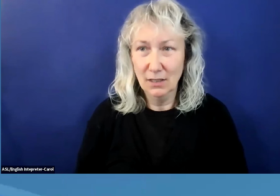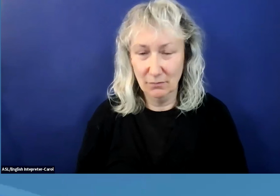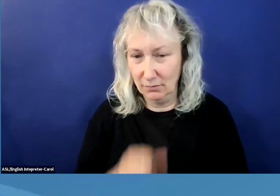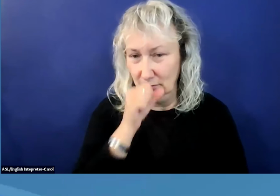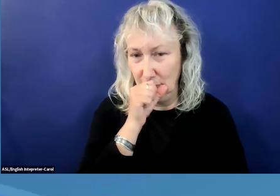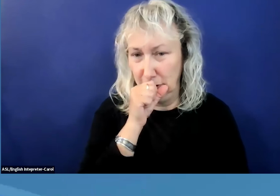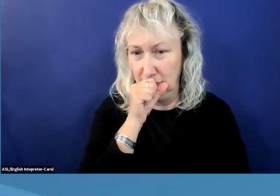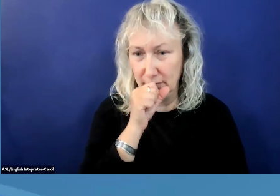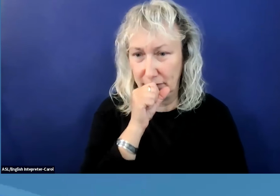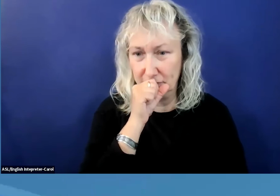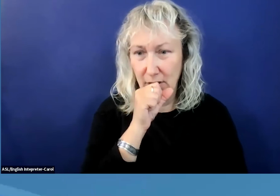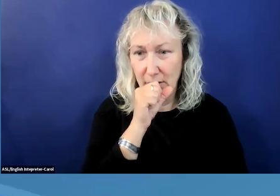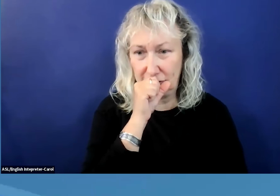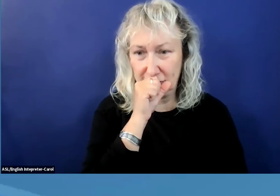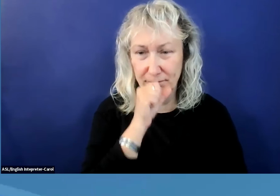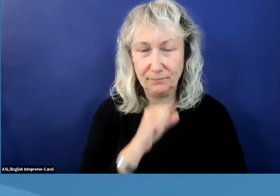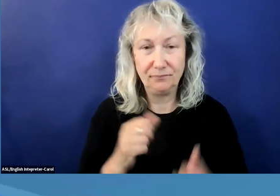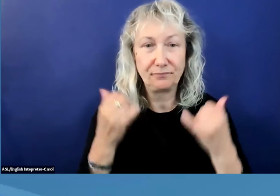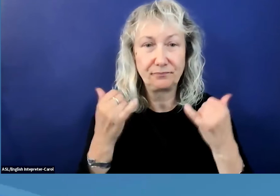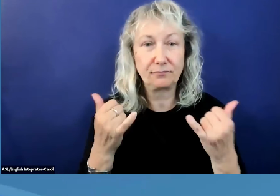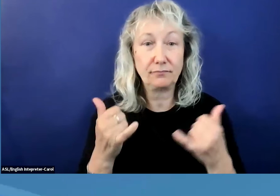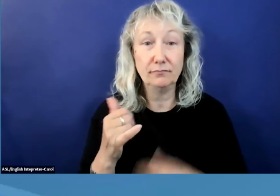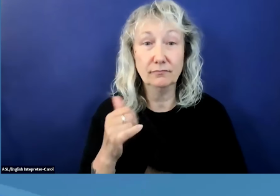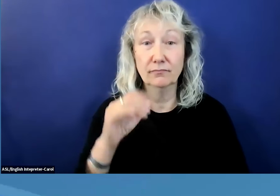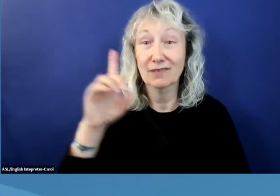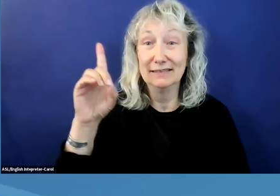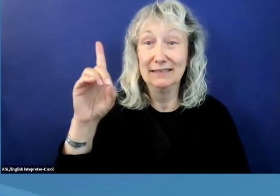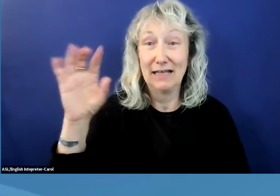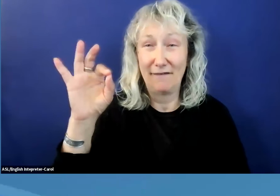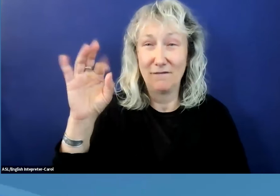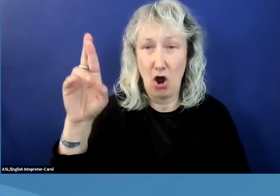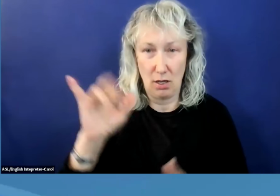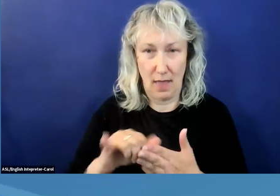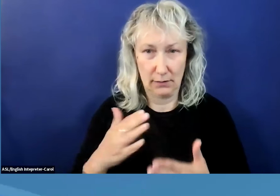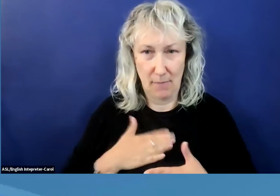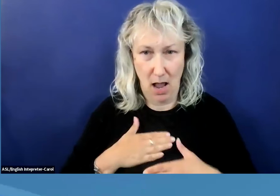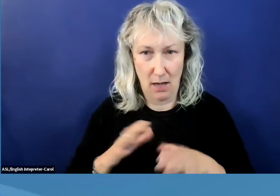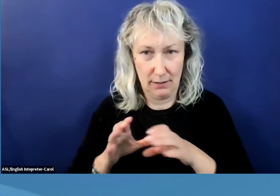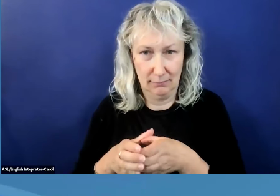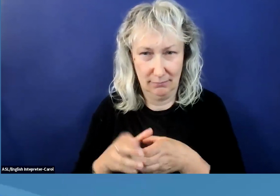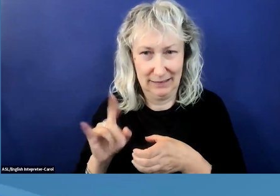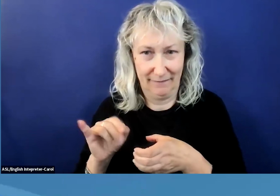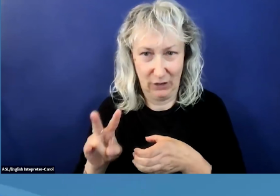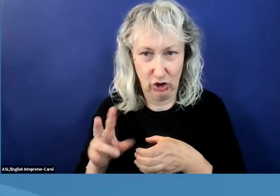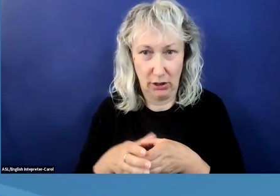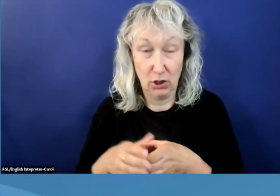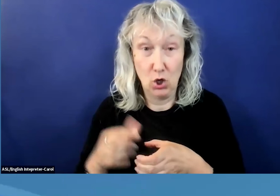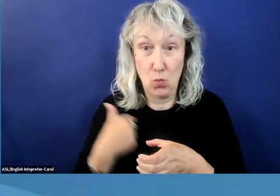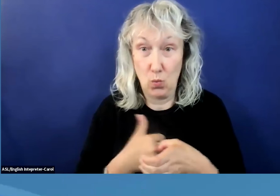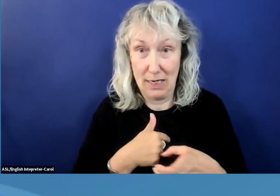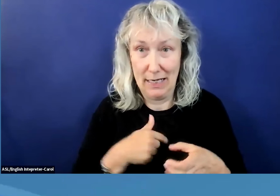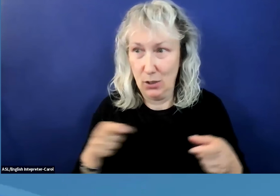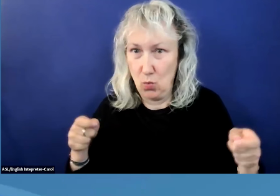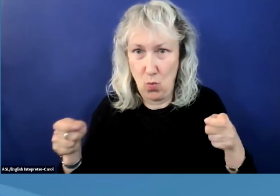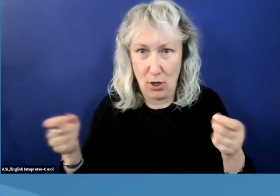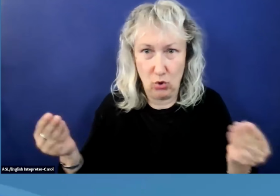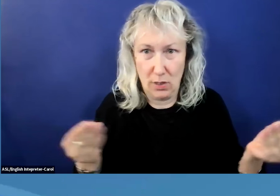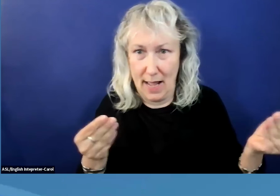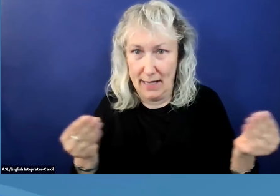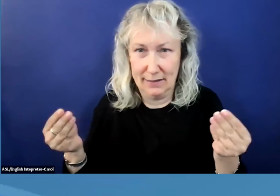So as I mentioned, DFR, this is the Division of Financial Regulation, is the state regulator for the